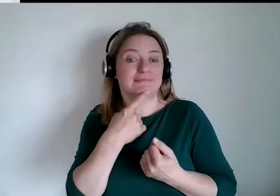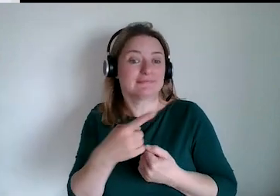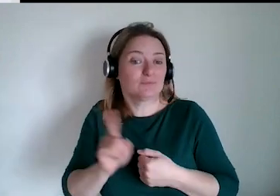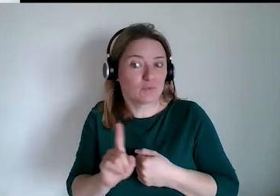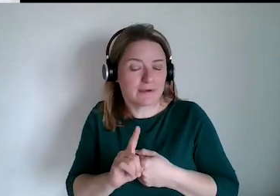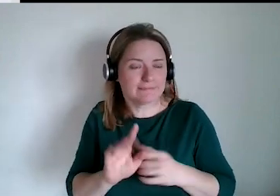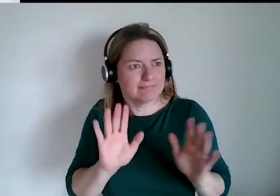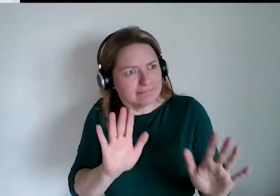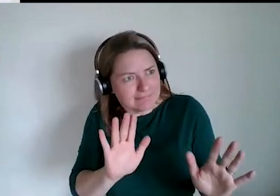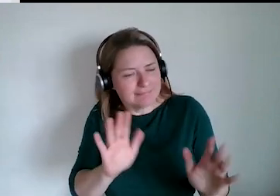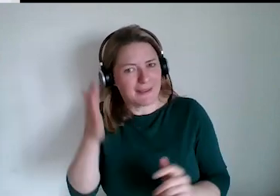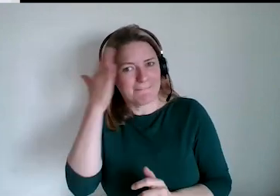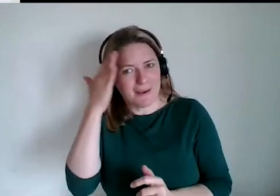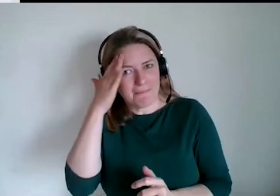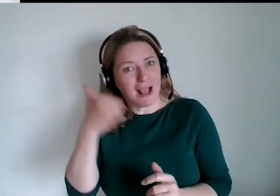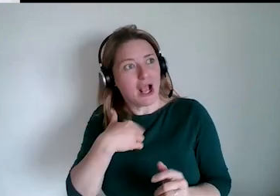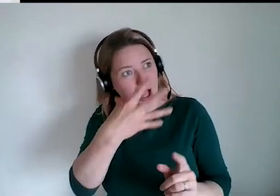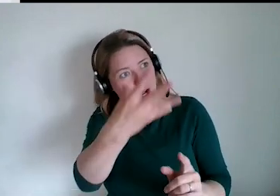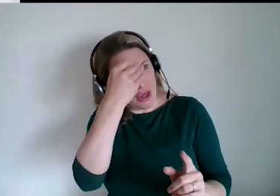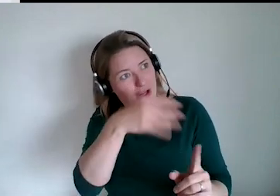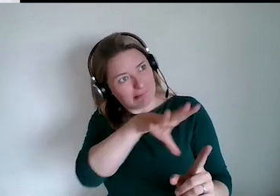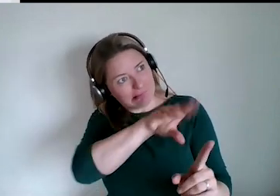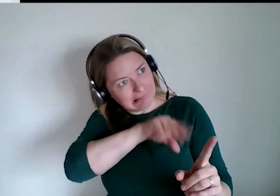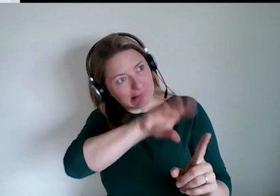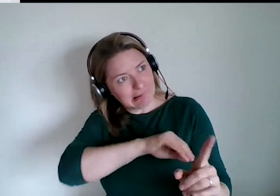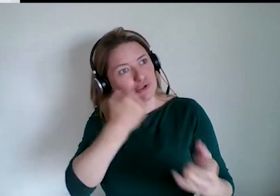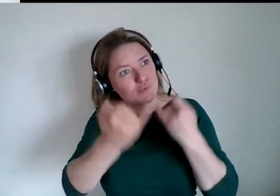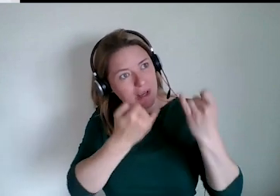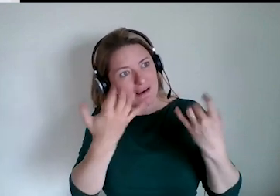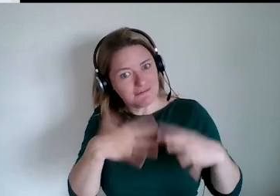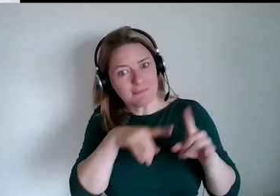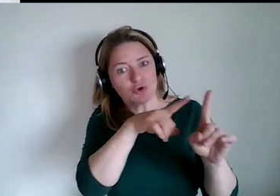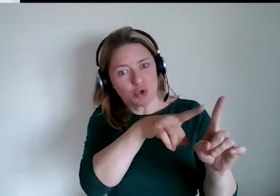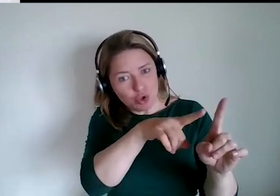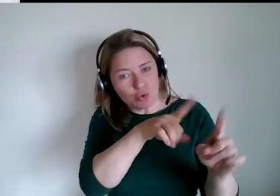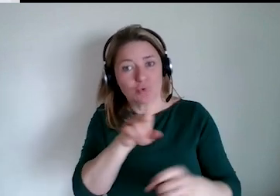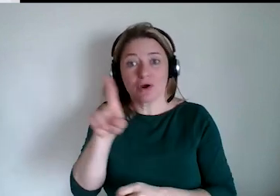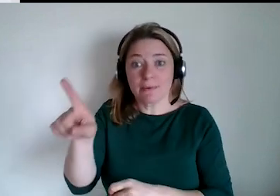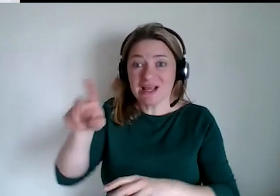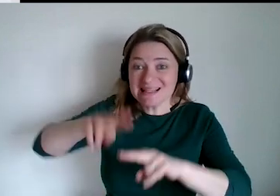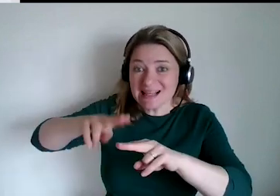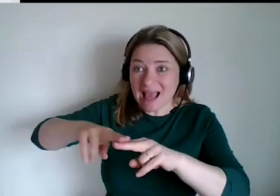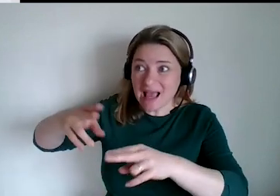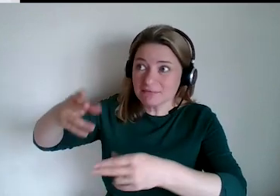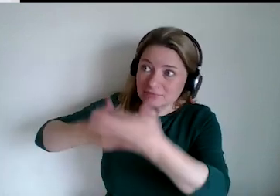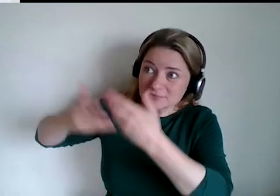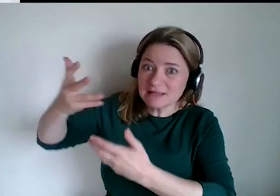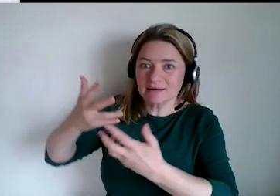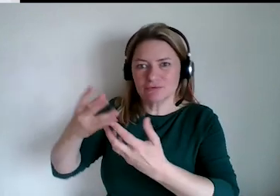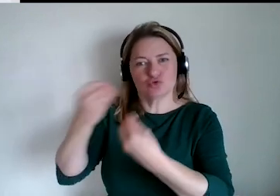Mum, I learnt some swear words from you, but Dad taught me how to use